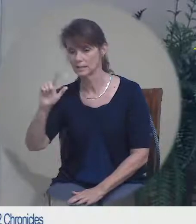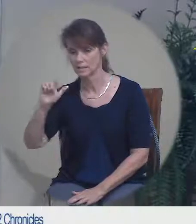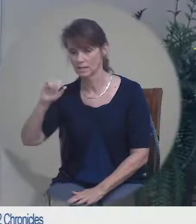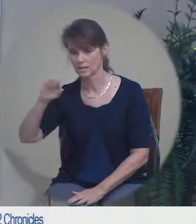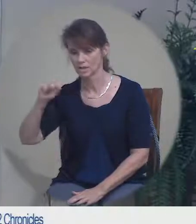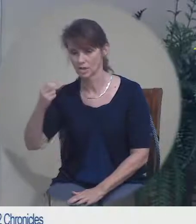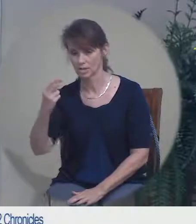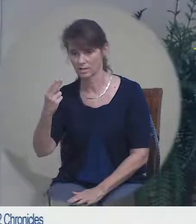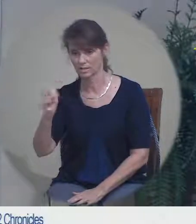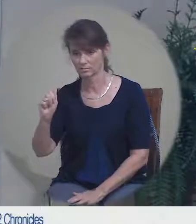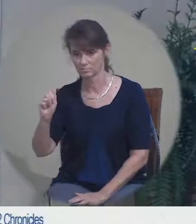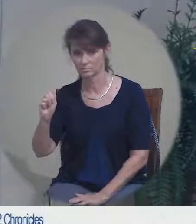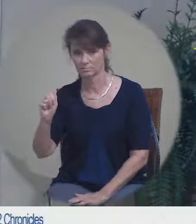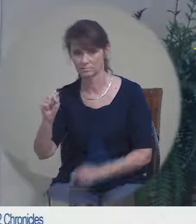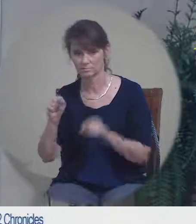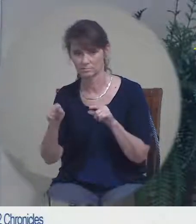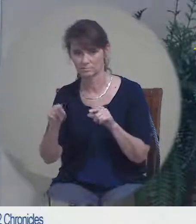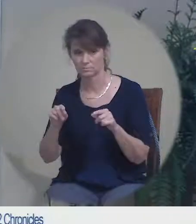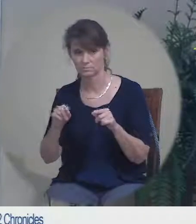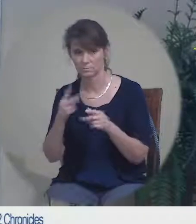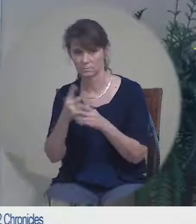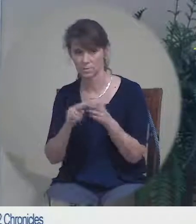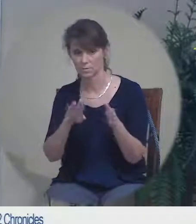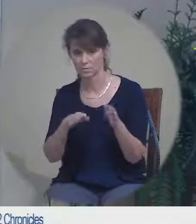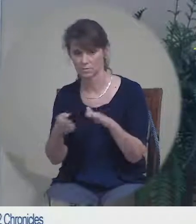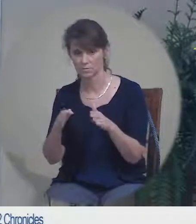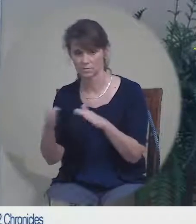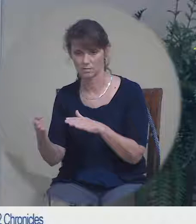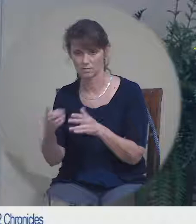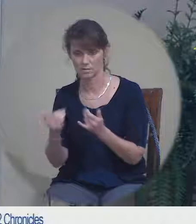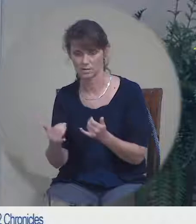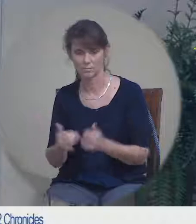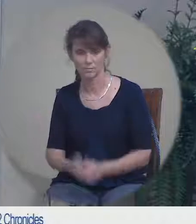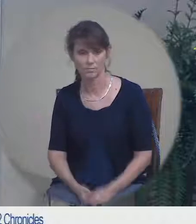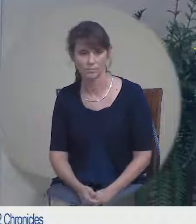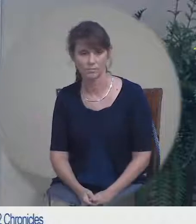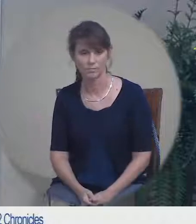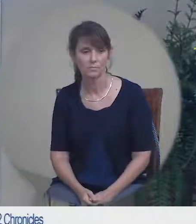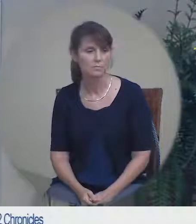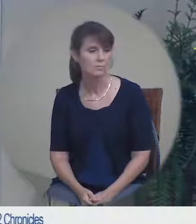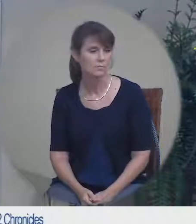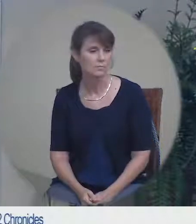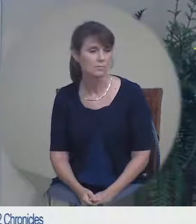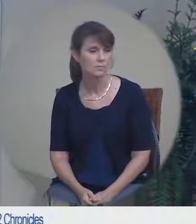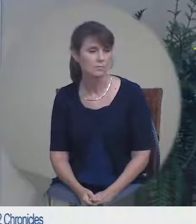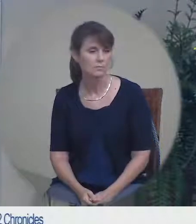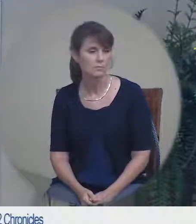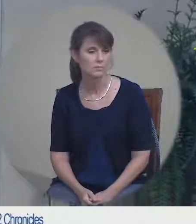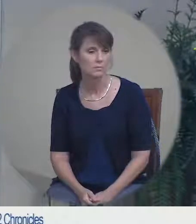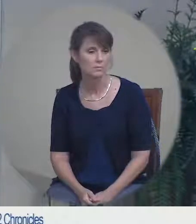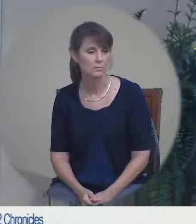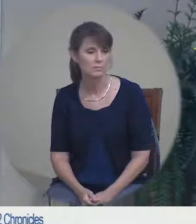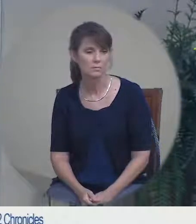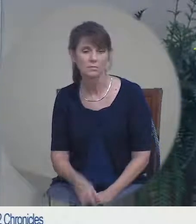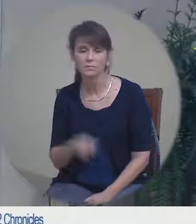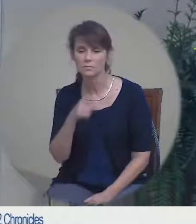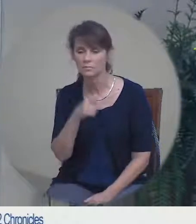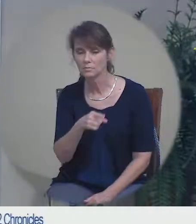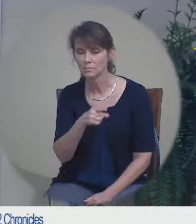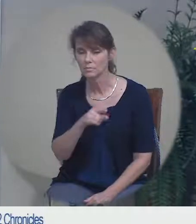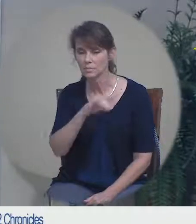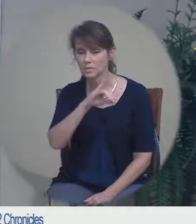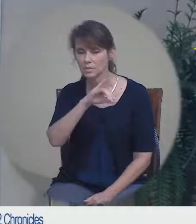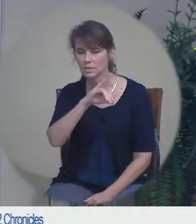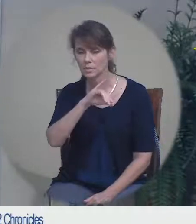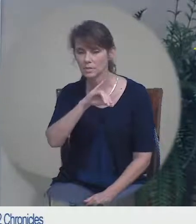Sort of minor point with that word for when Joyce says, Father, Father, the chariots and horses. That term